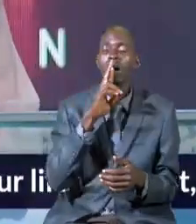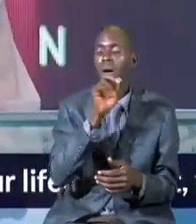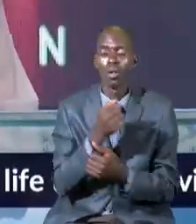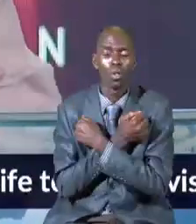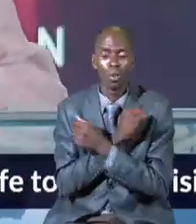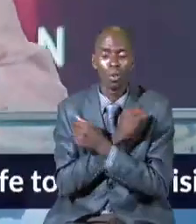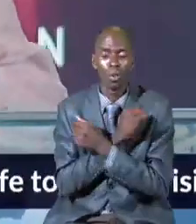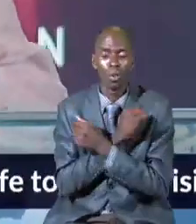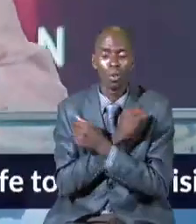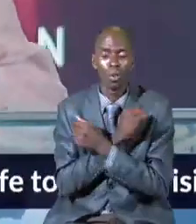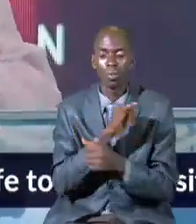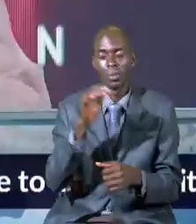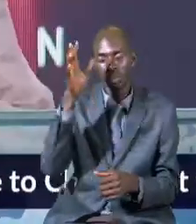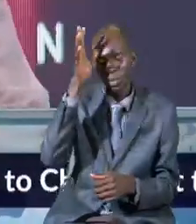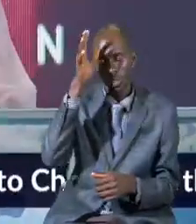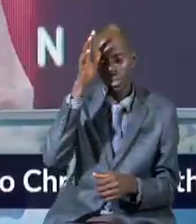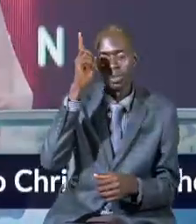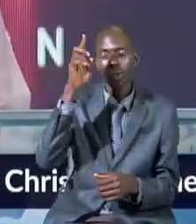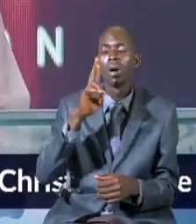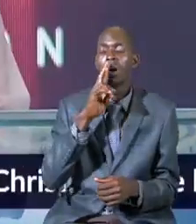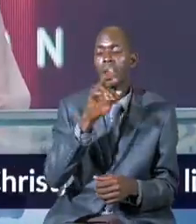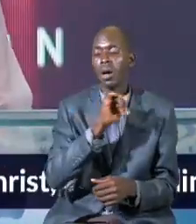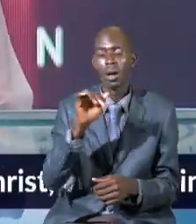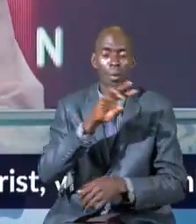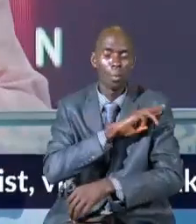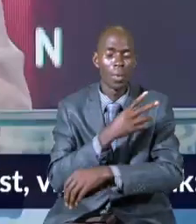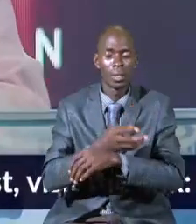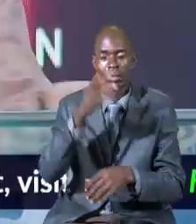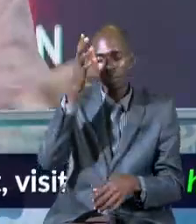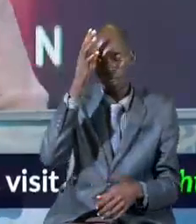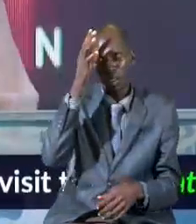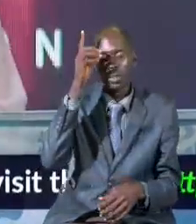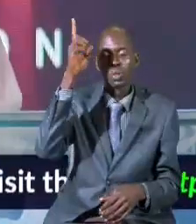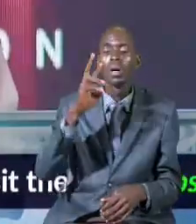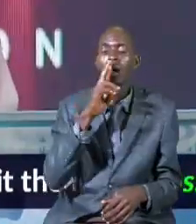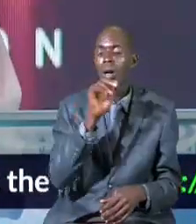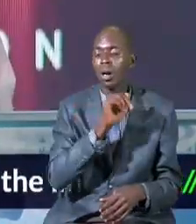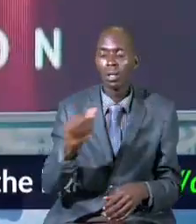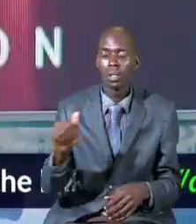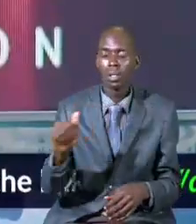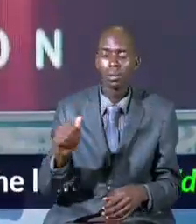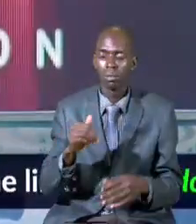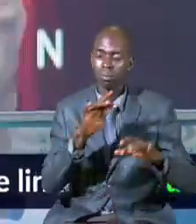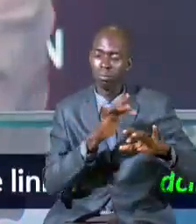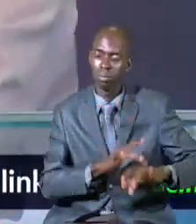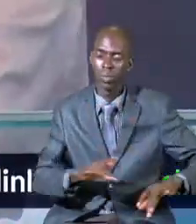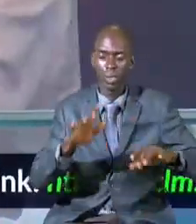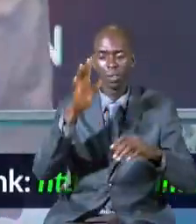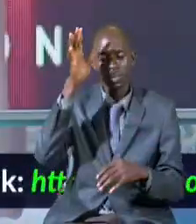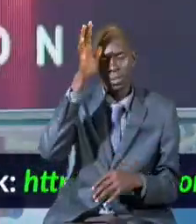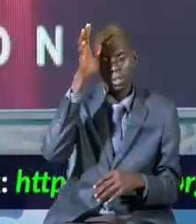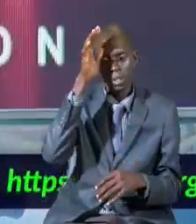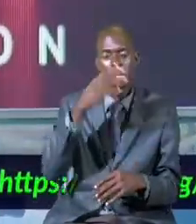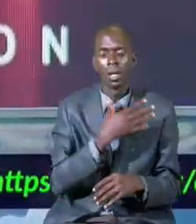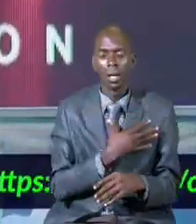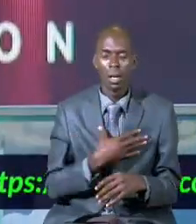Father. You are a mighty Father. You are a compassionate Father. And you are